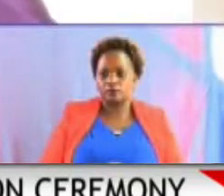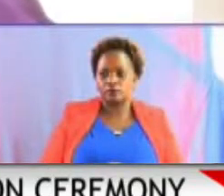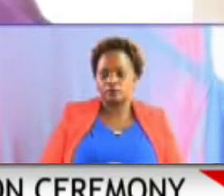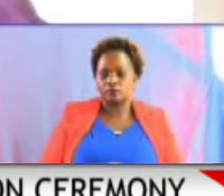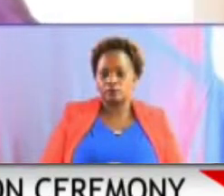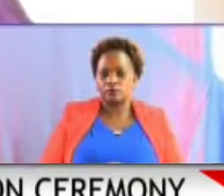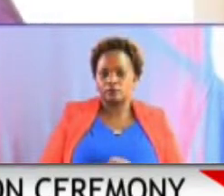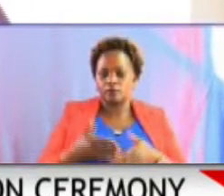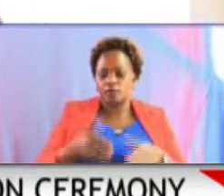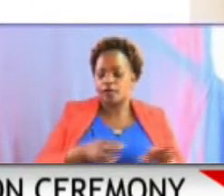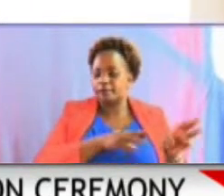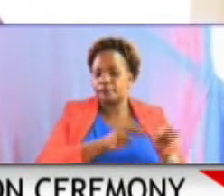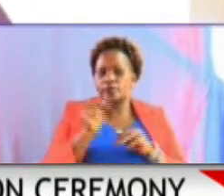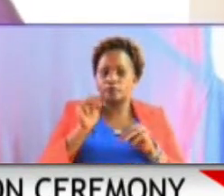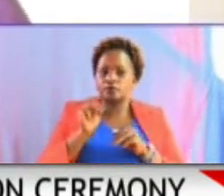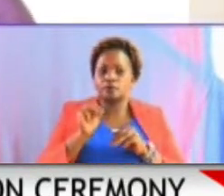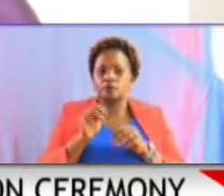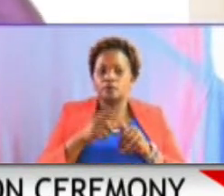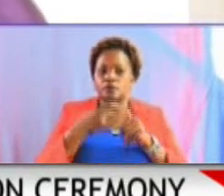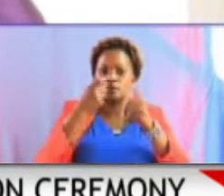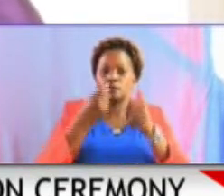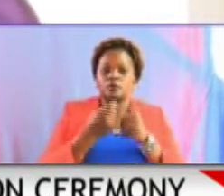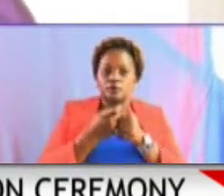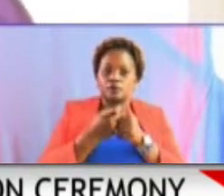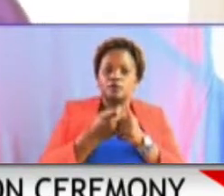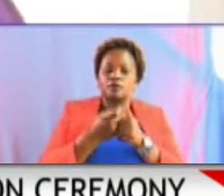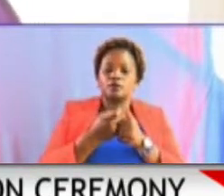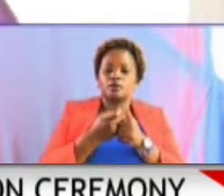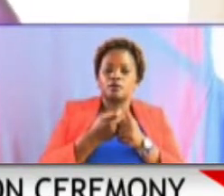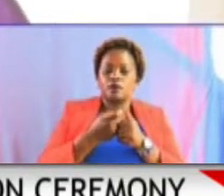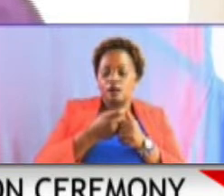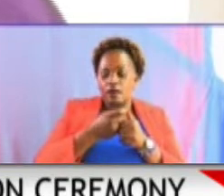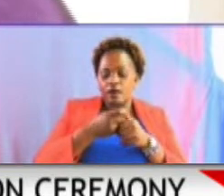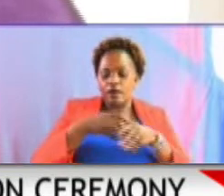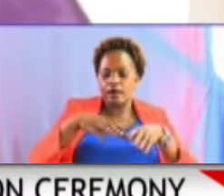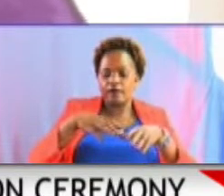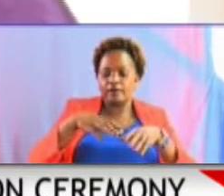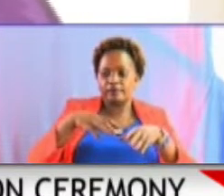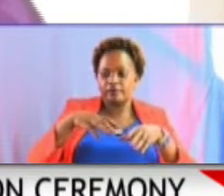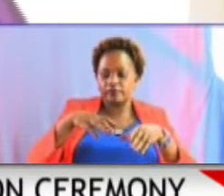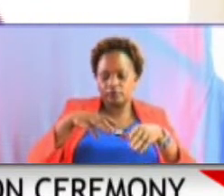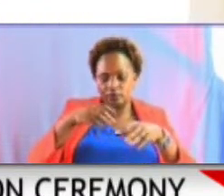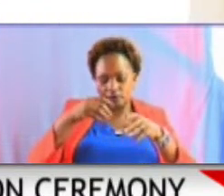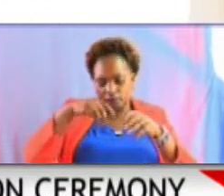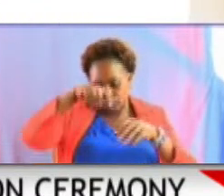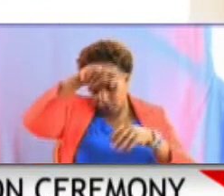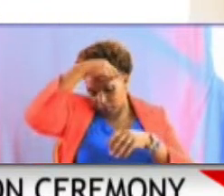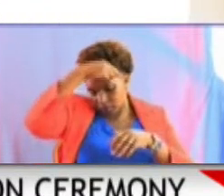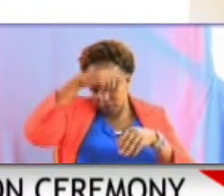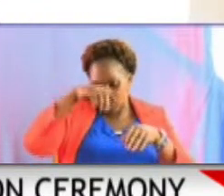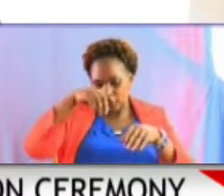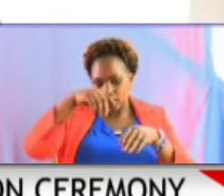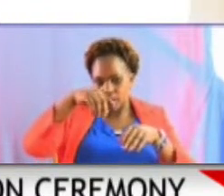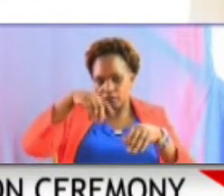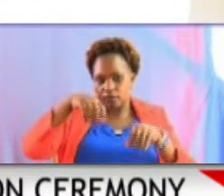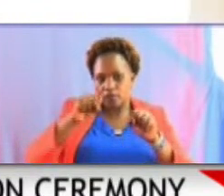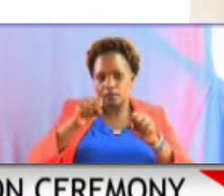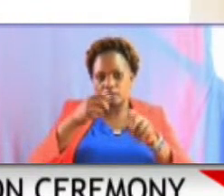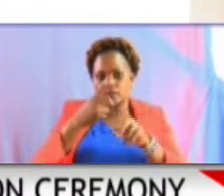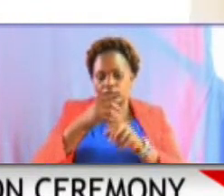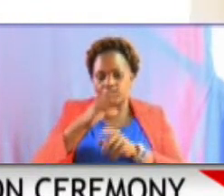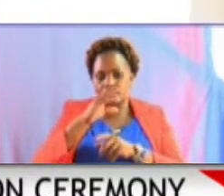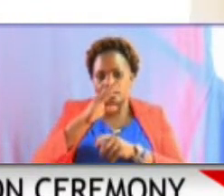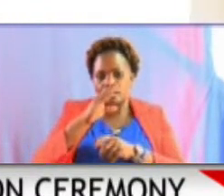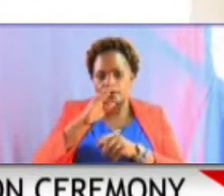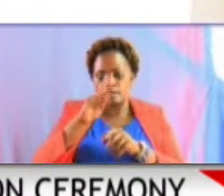We now move to the conferment of bachelor degrees. We will confer